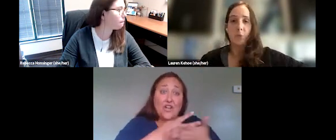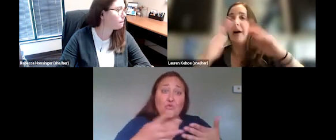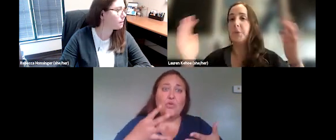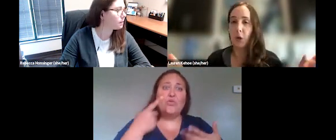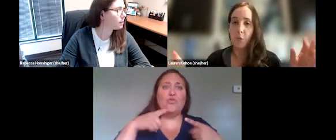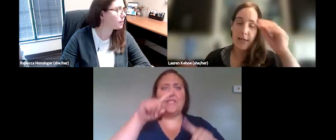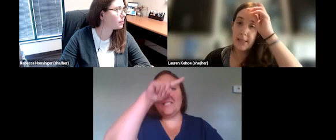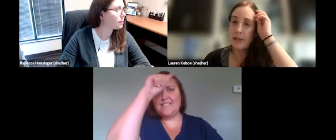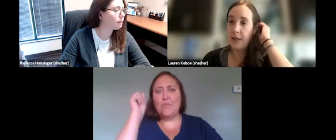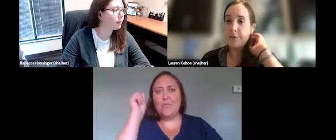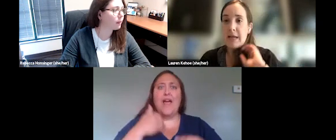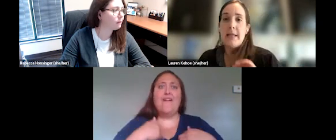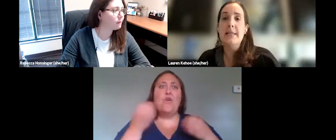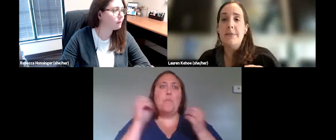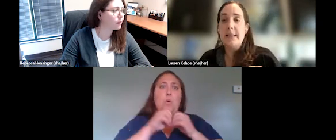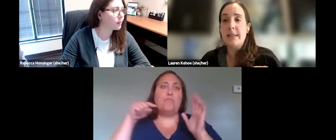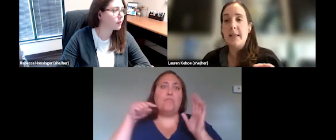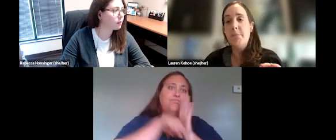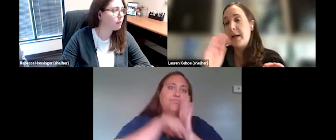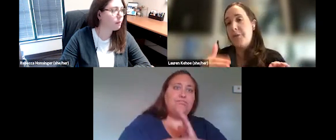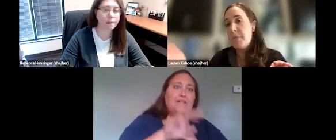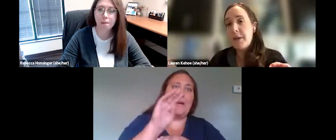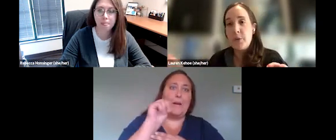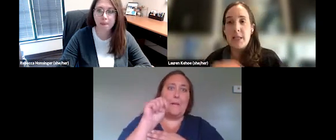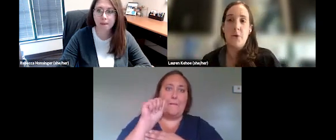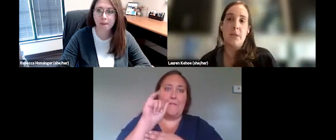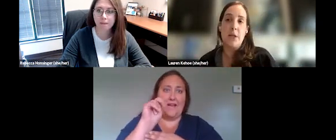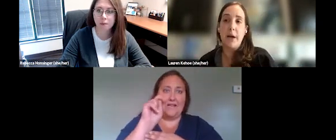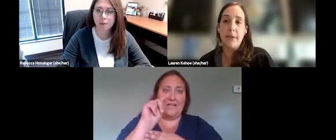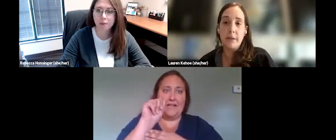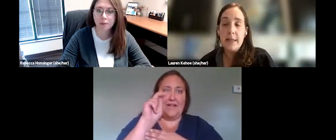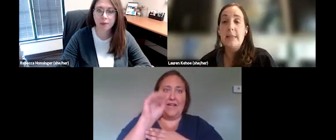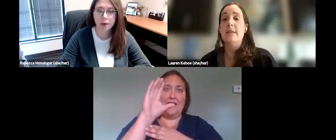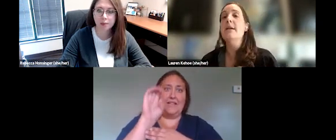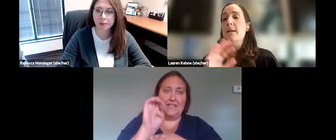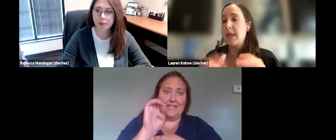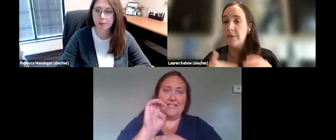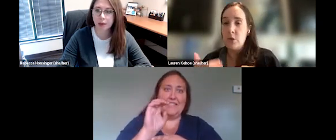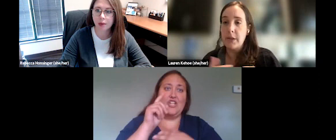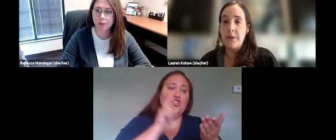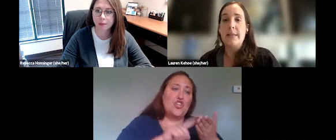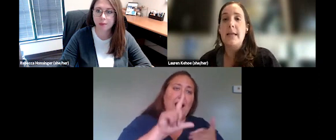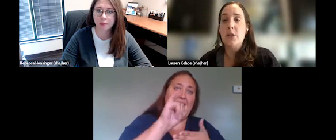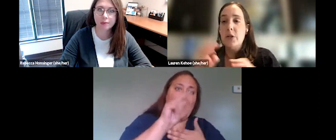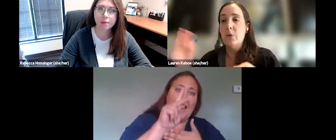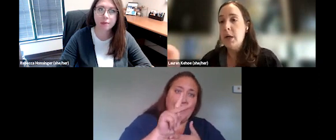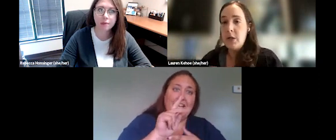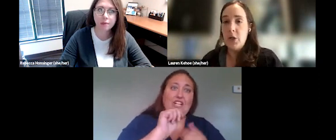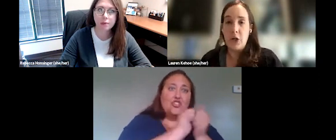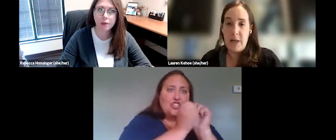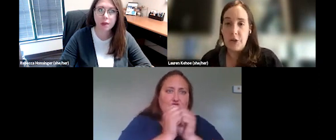we'll have a more robust kind of maintenance of the system, but every month we ask folks to check on their links and to kind of do the little things they can